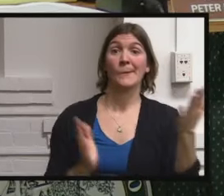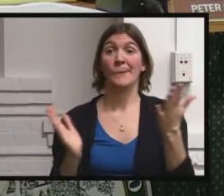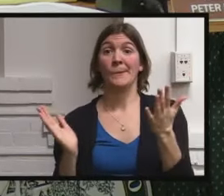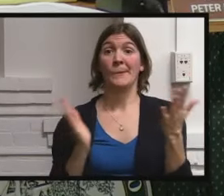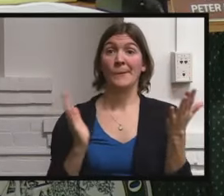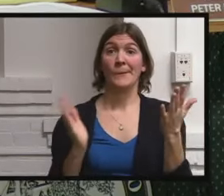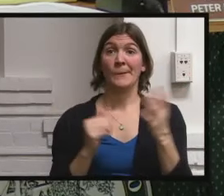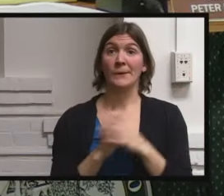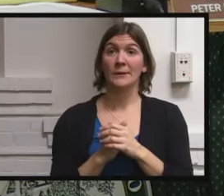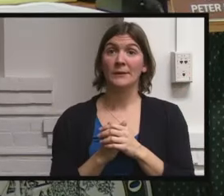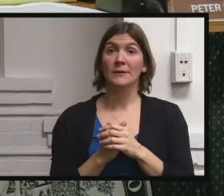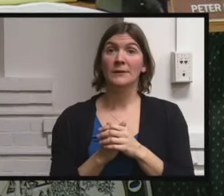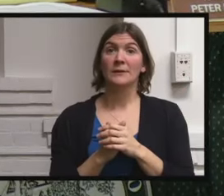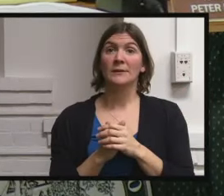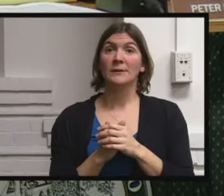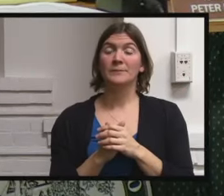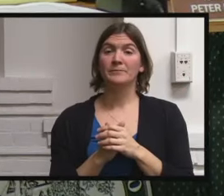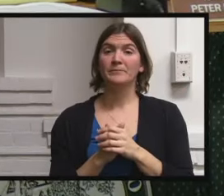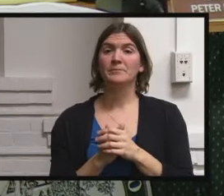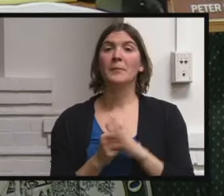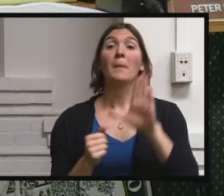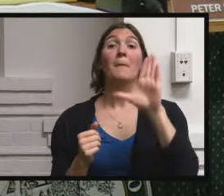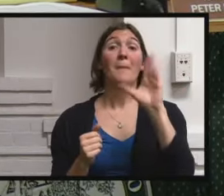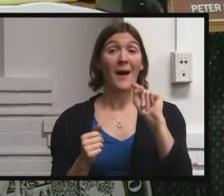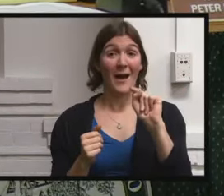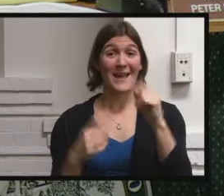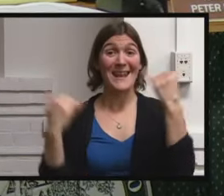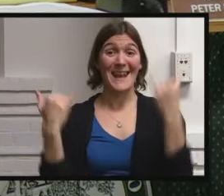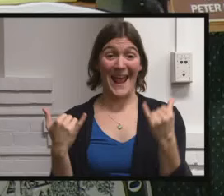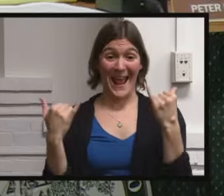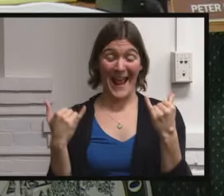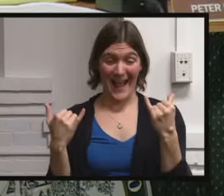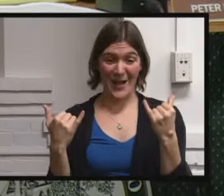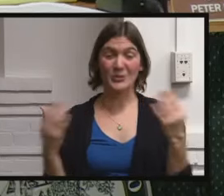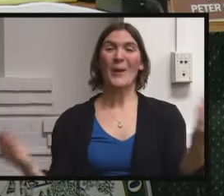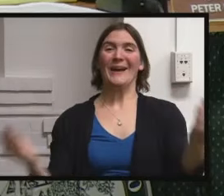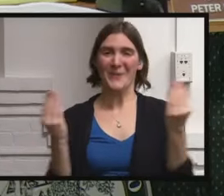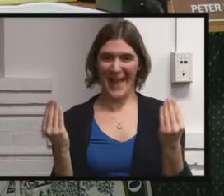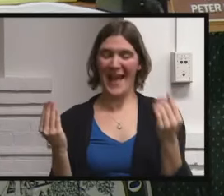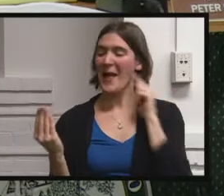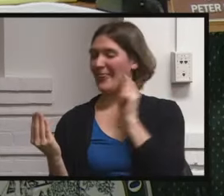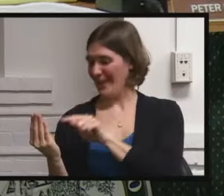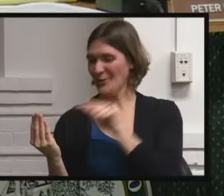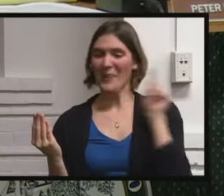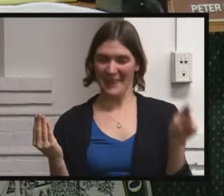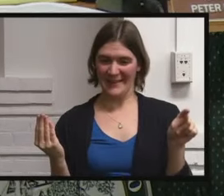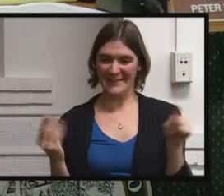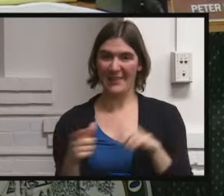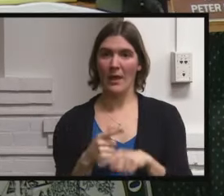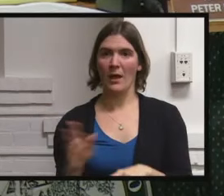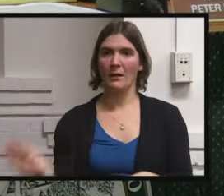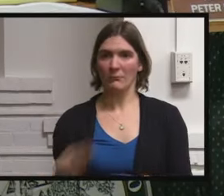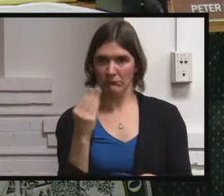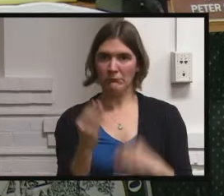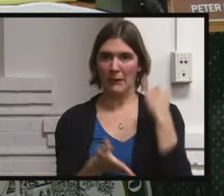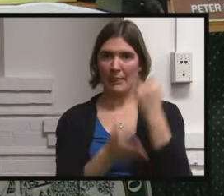But the information that was handed to us at the very last minute